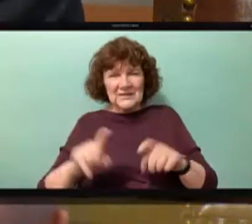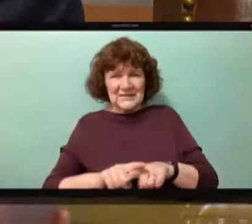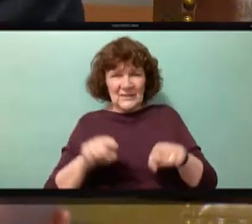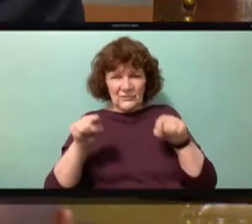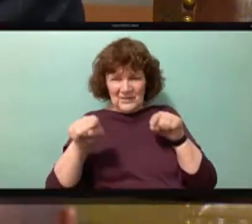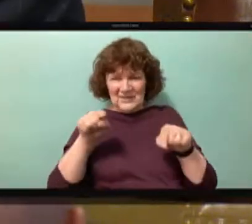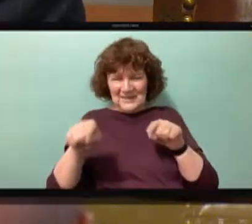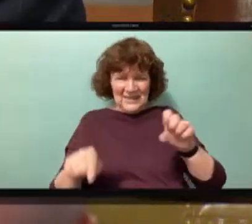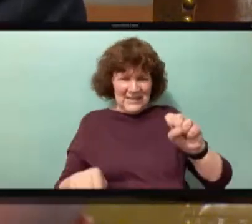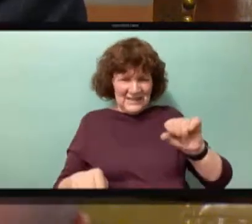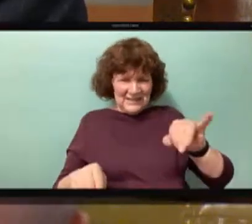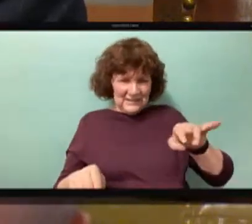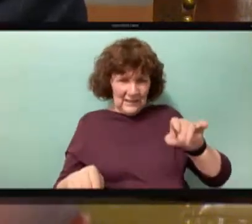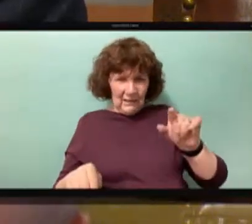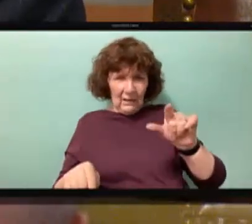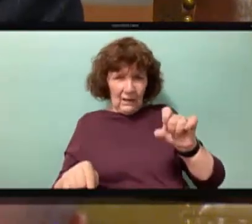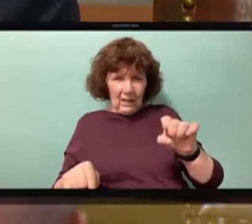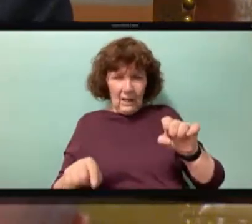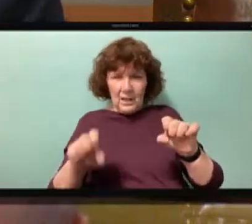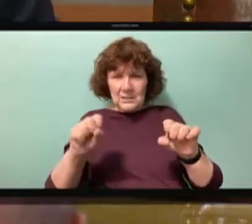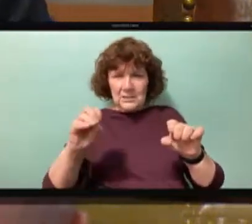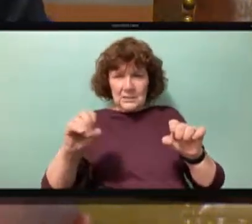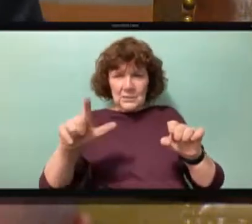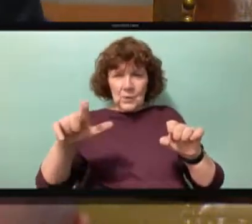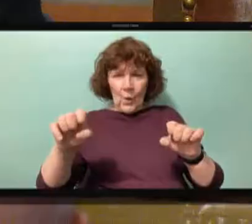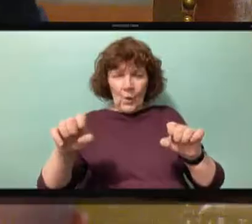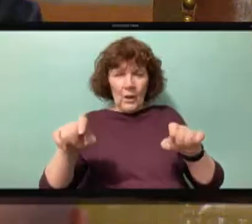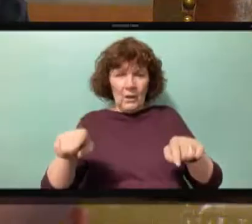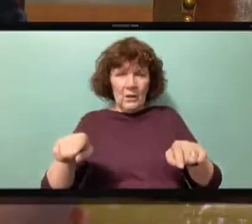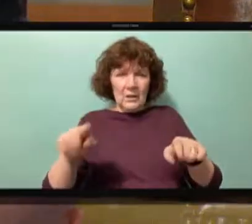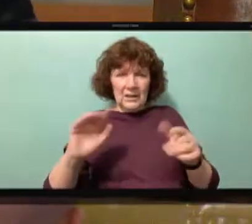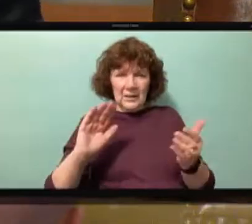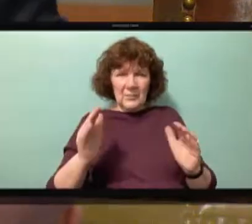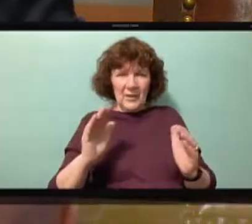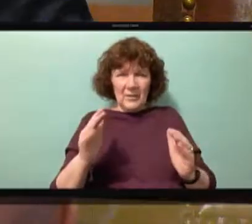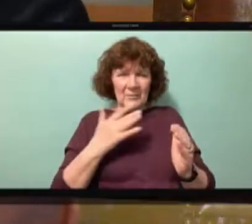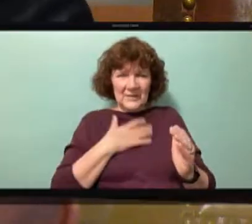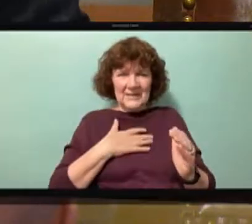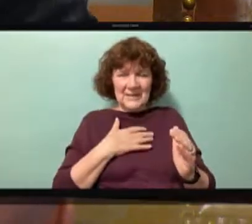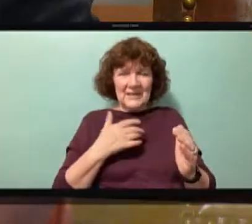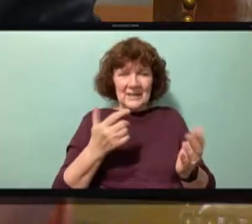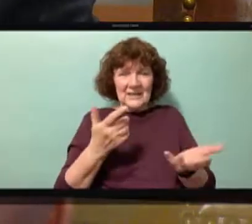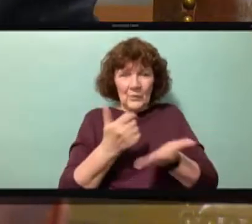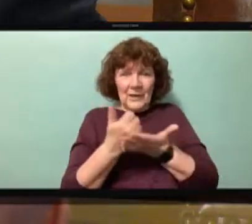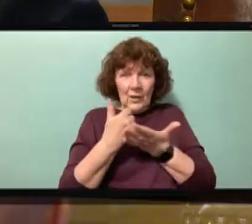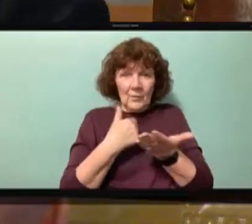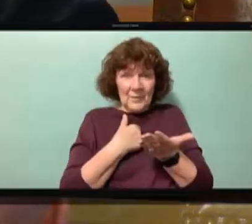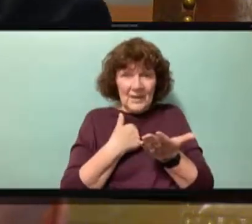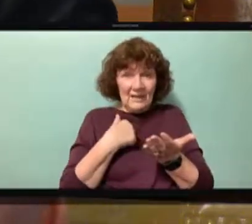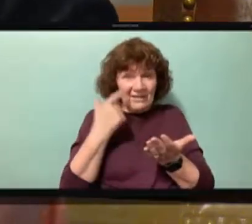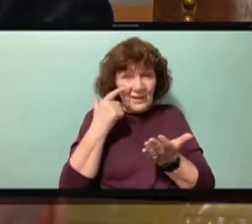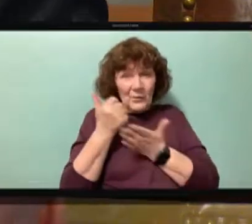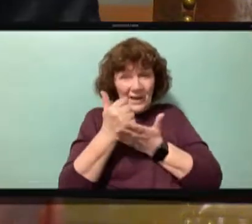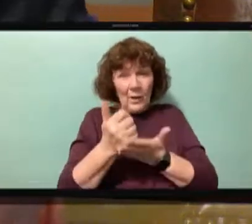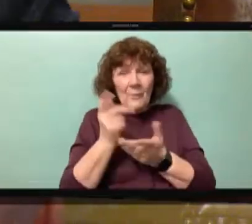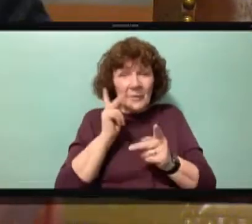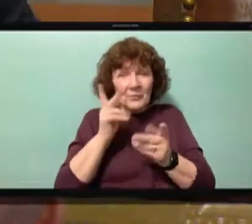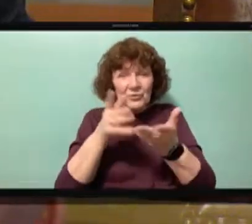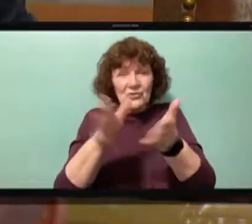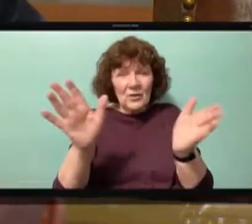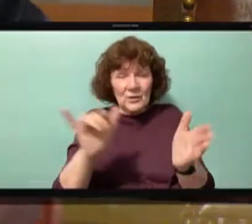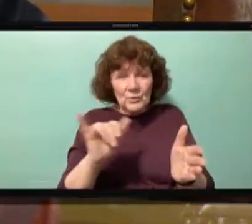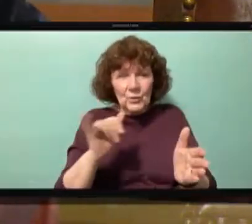side-by-side, comparison of what those are? I think it'd be helpful. It's helpful for me, but I think also helpful for the public, since we've been